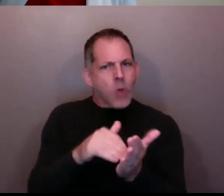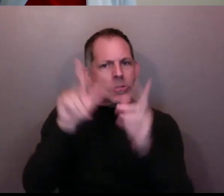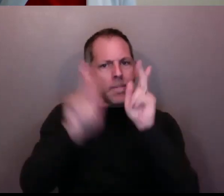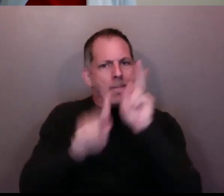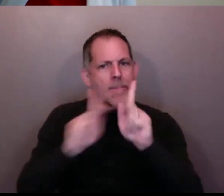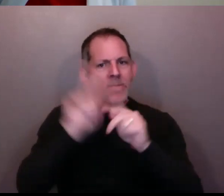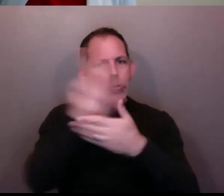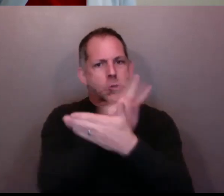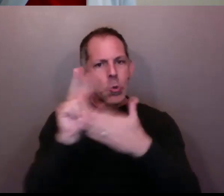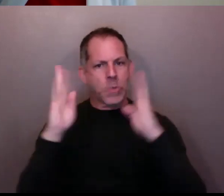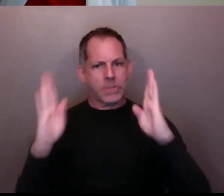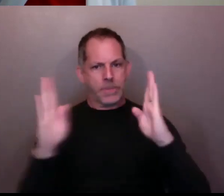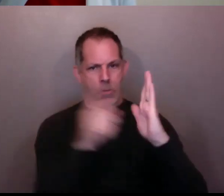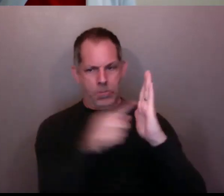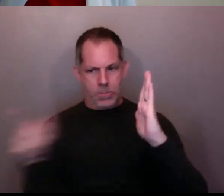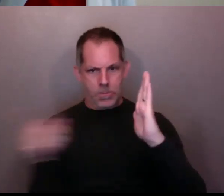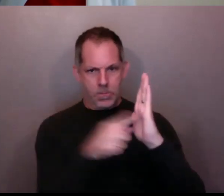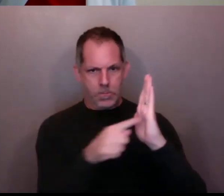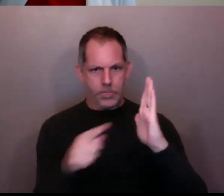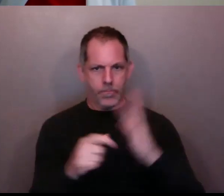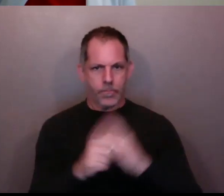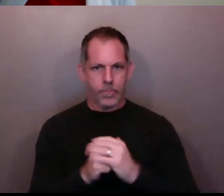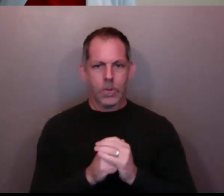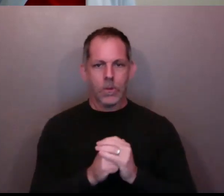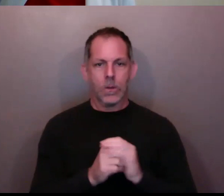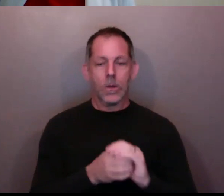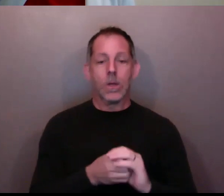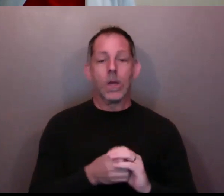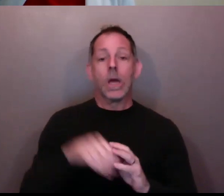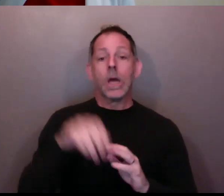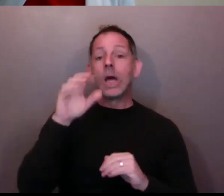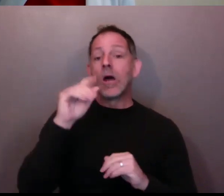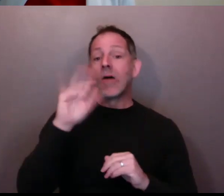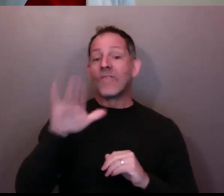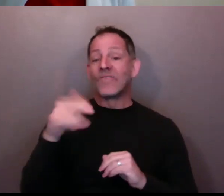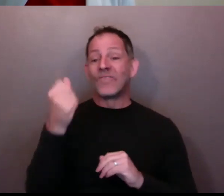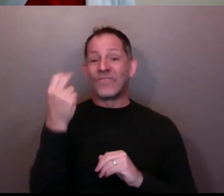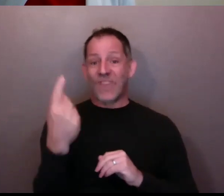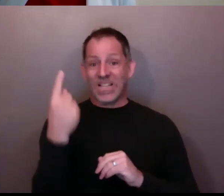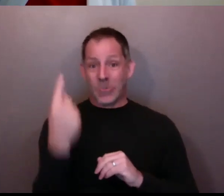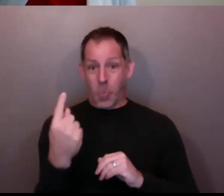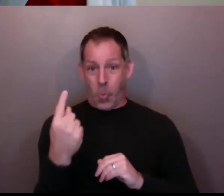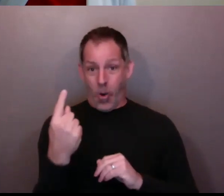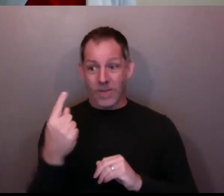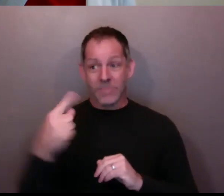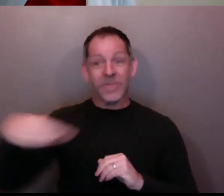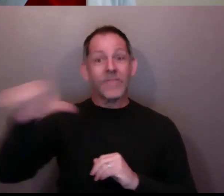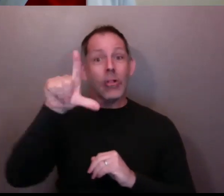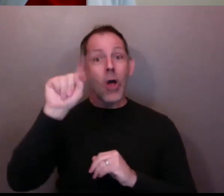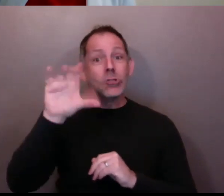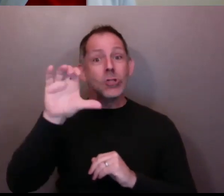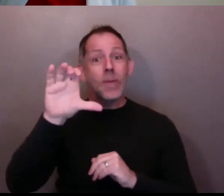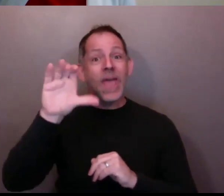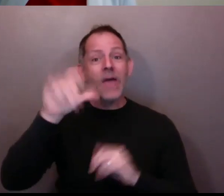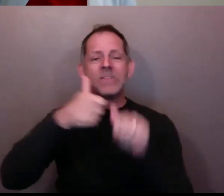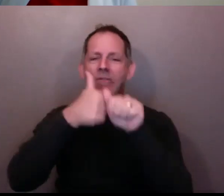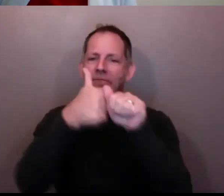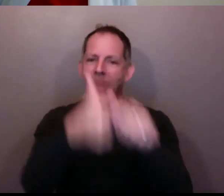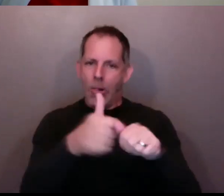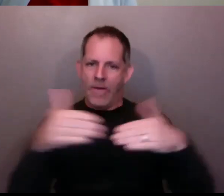facility program. And therefore, although that plan goes into effect Wednesday, the framework goes into